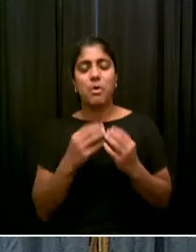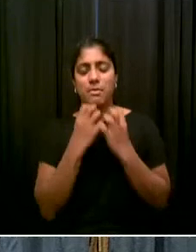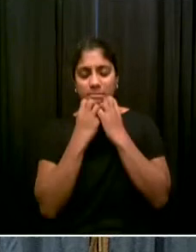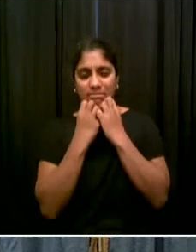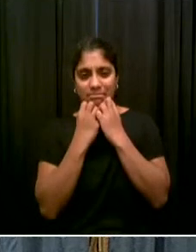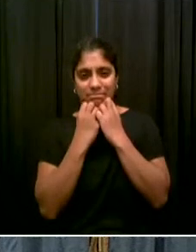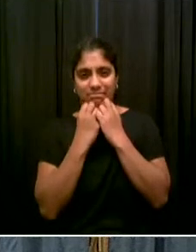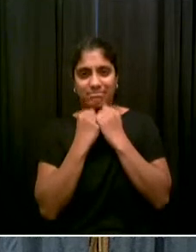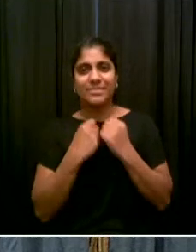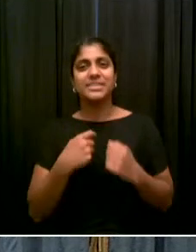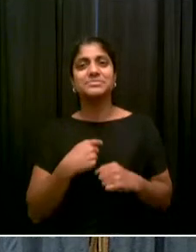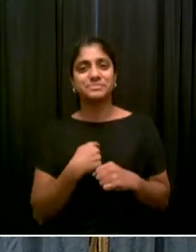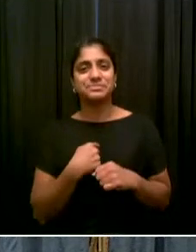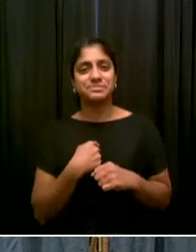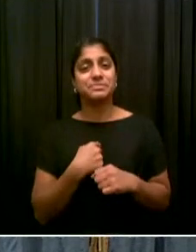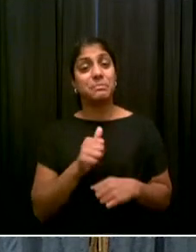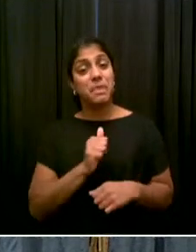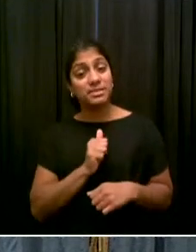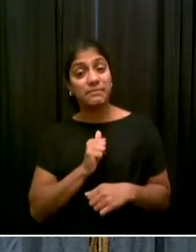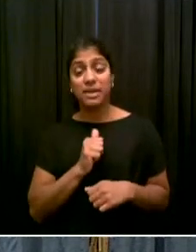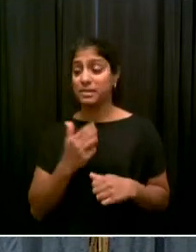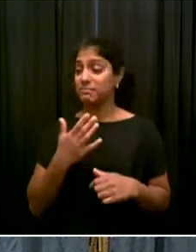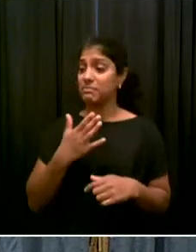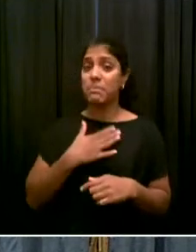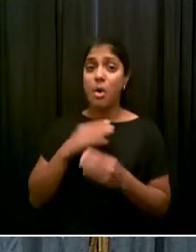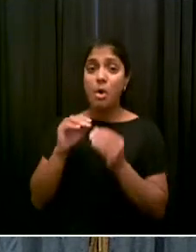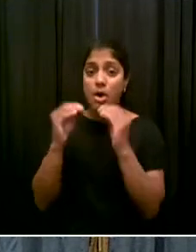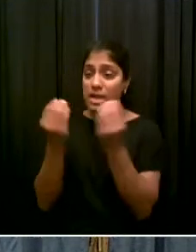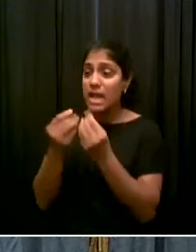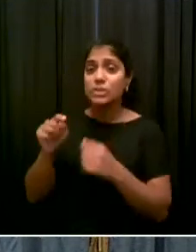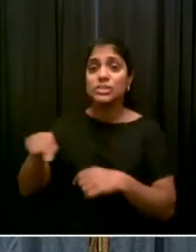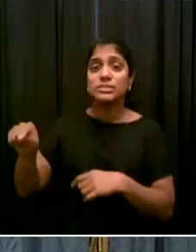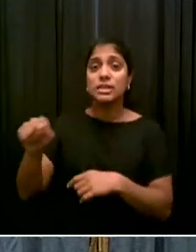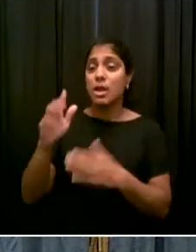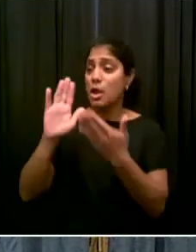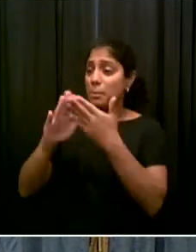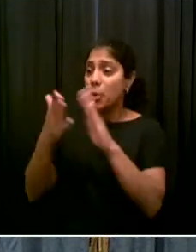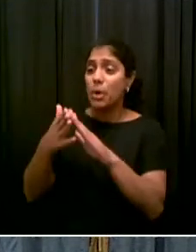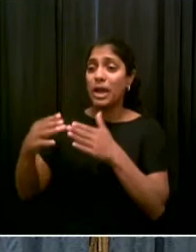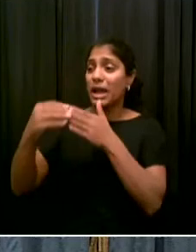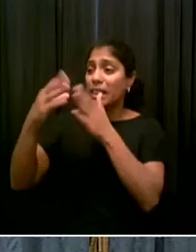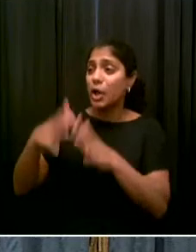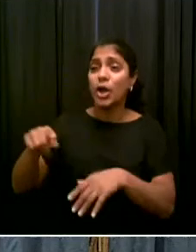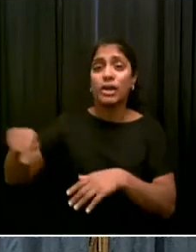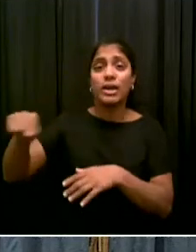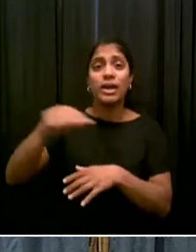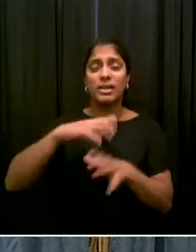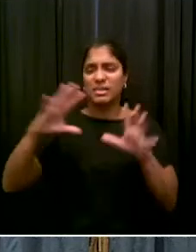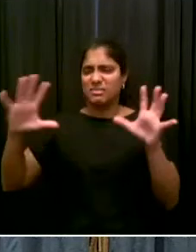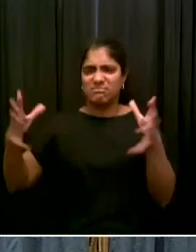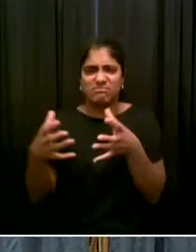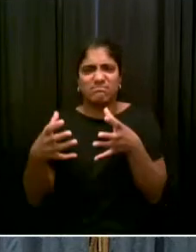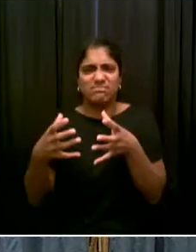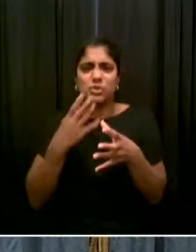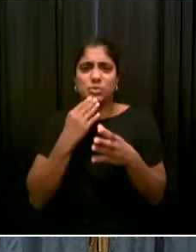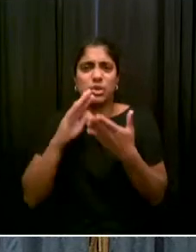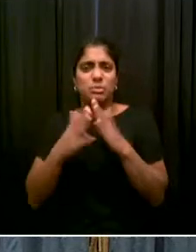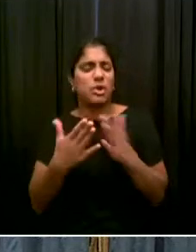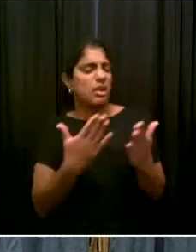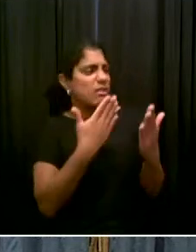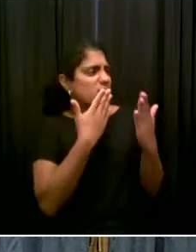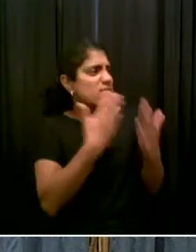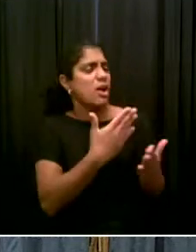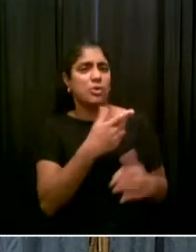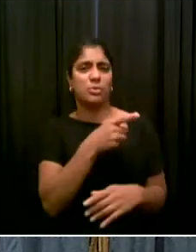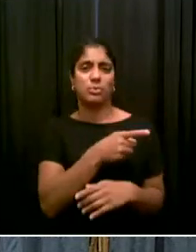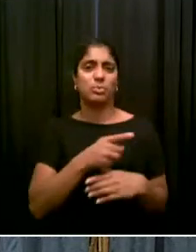all of our leadership, thank you. Thank you. Well, that's very, very kind of you. I think God's going to give you many years because you have